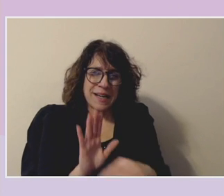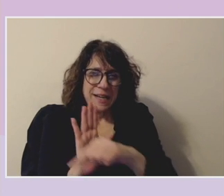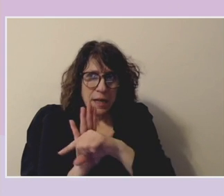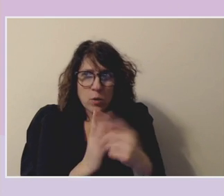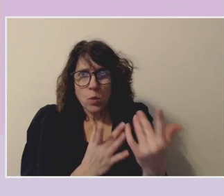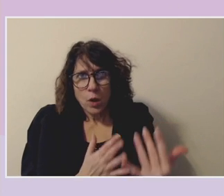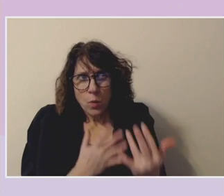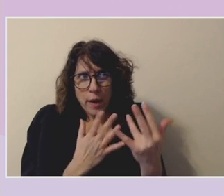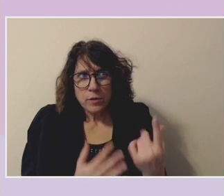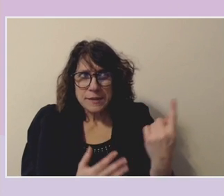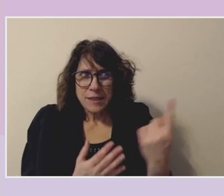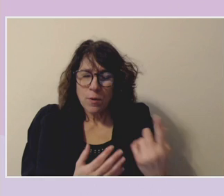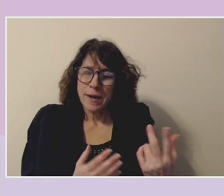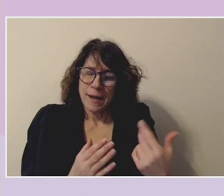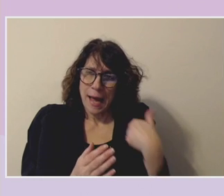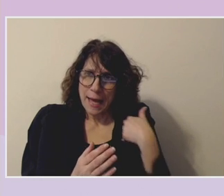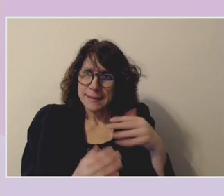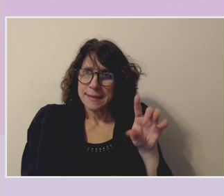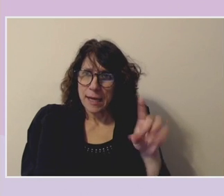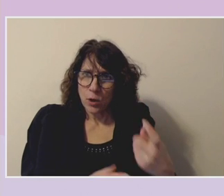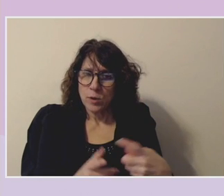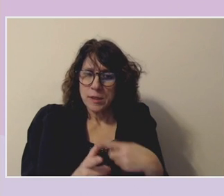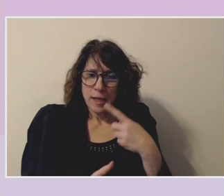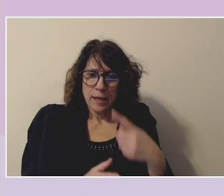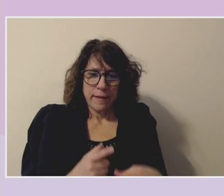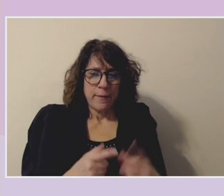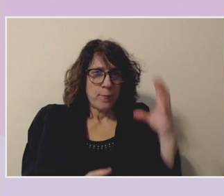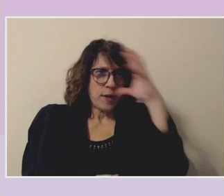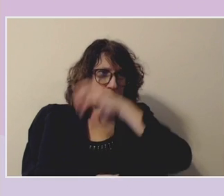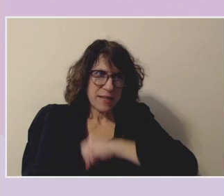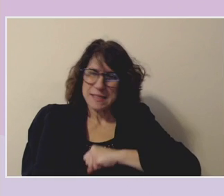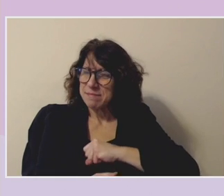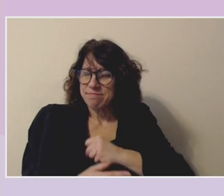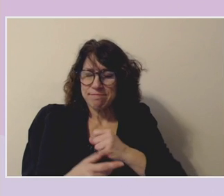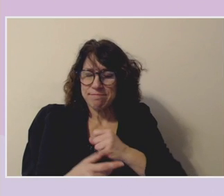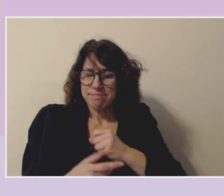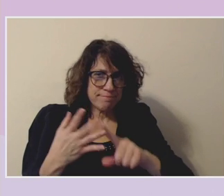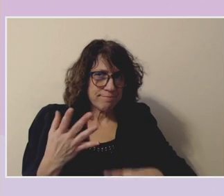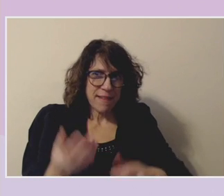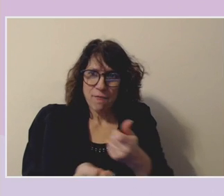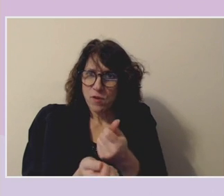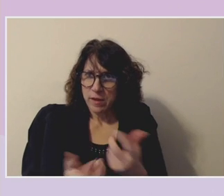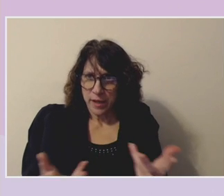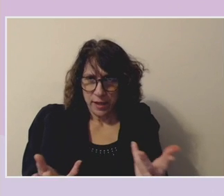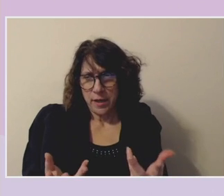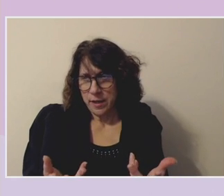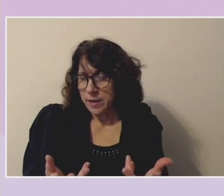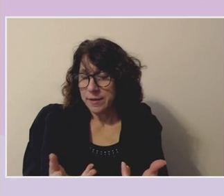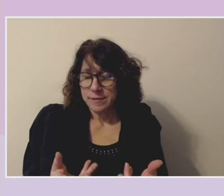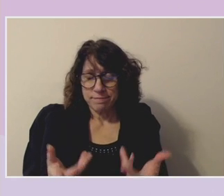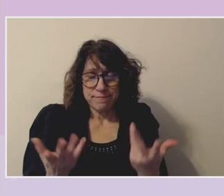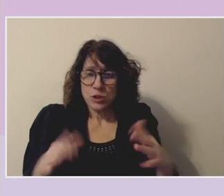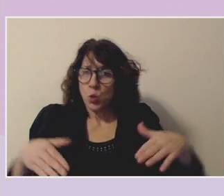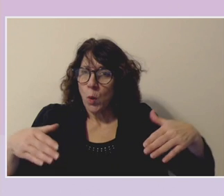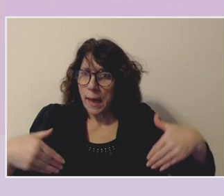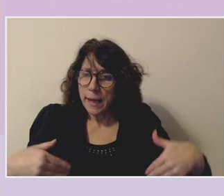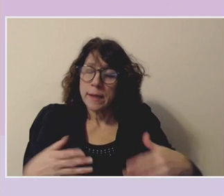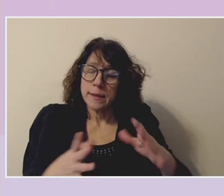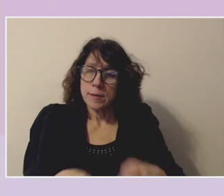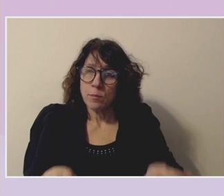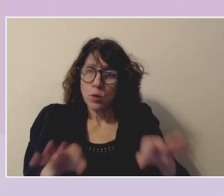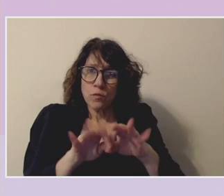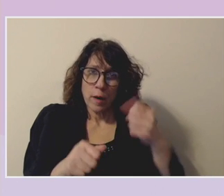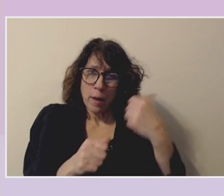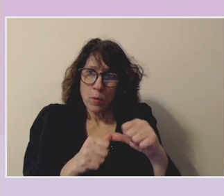has a diagnosis and we've missed the train. The train is out of the station. So it's important to remember why we're doing